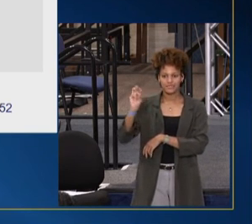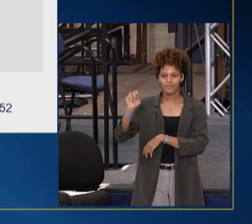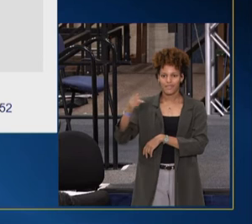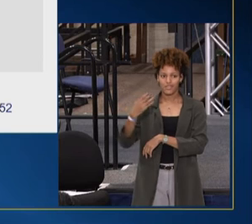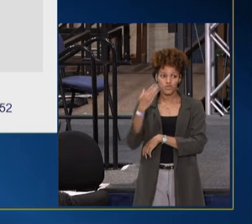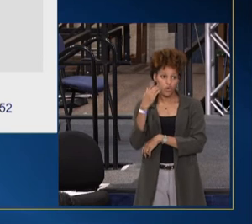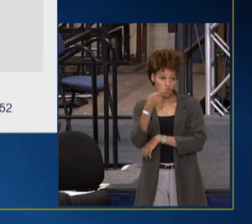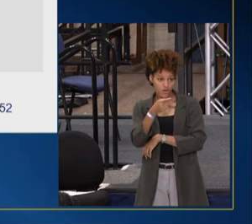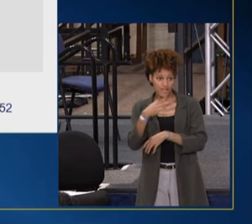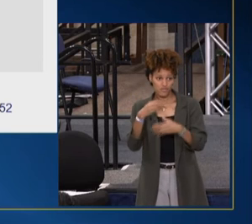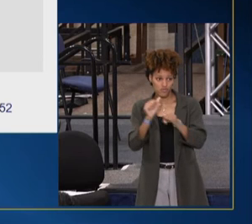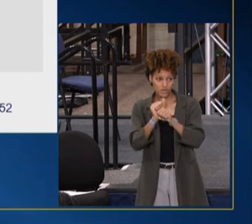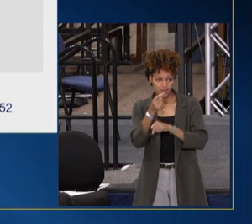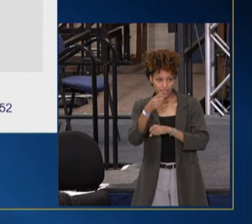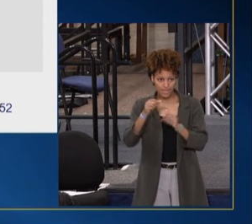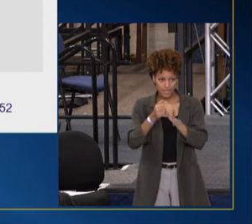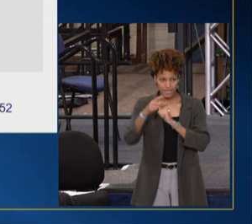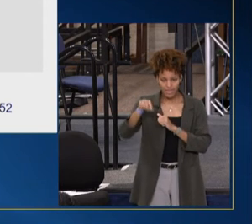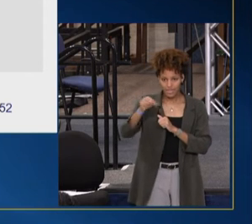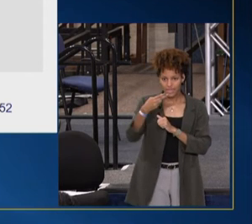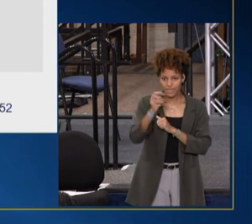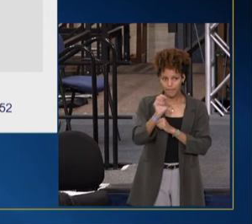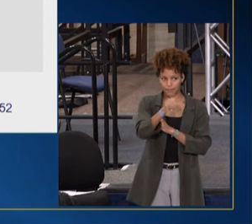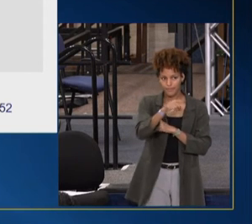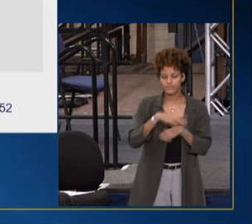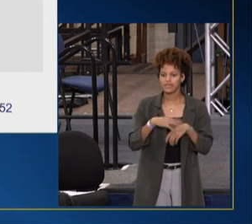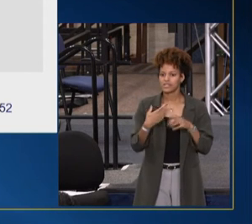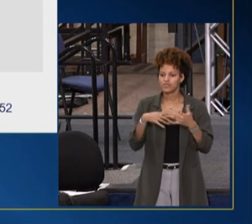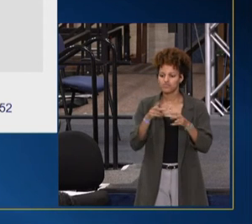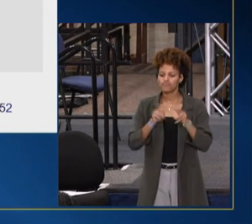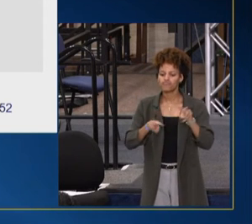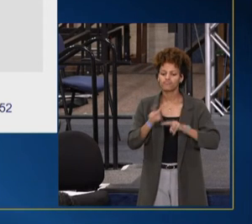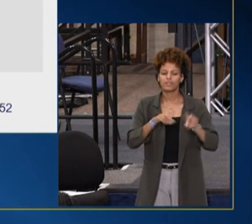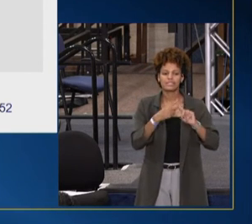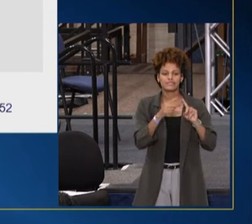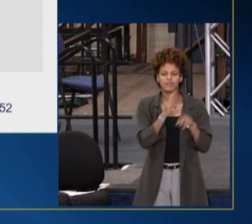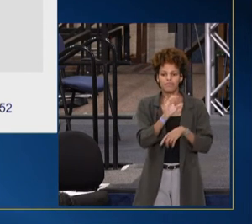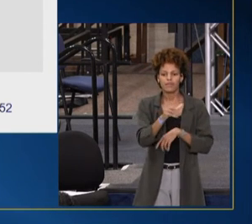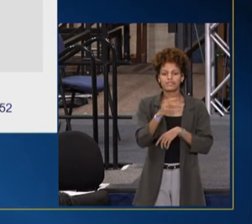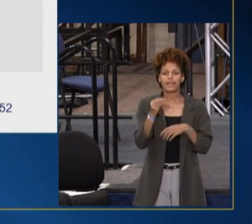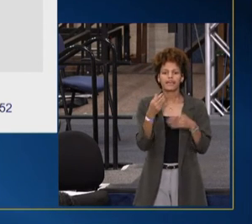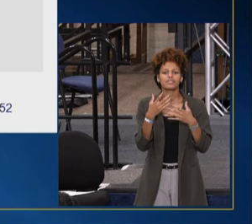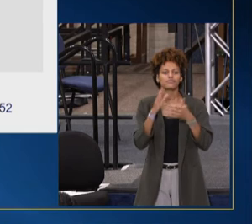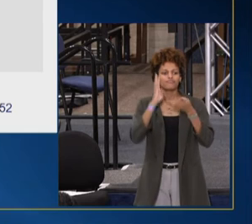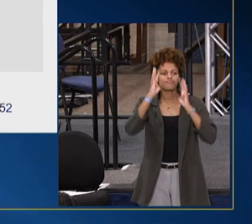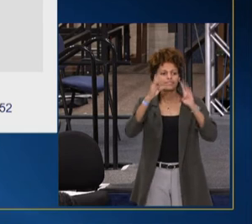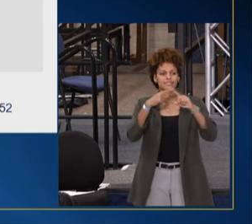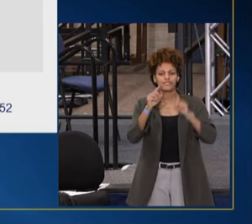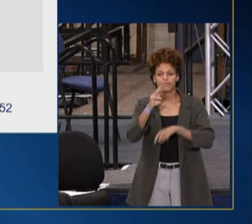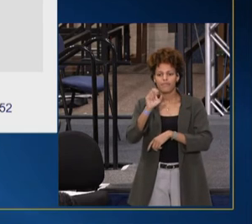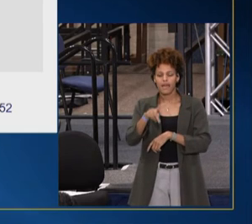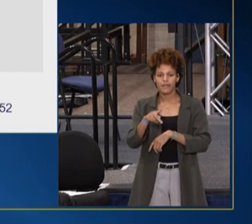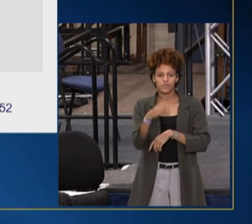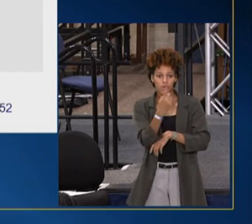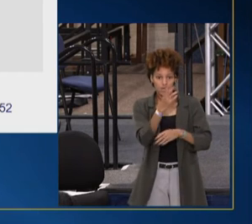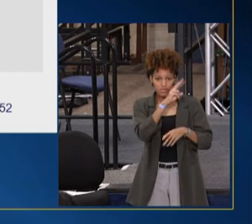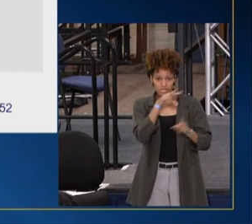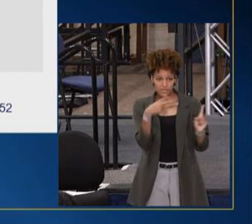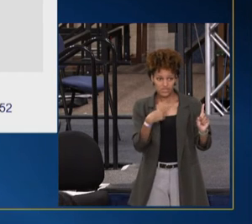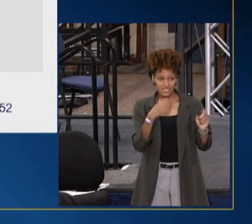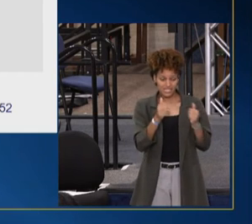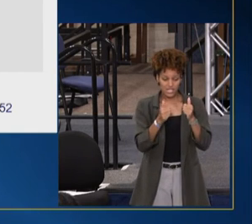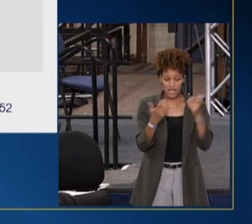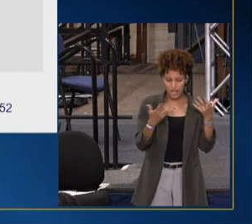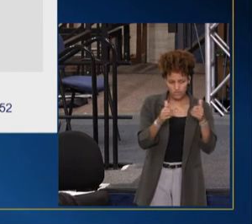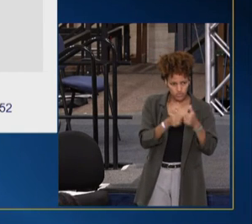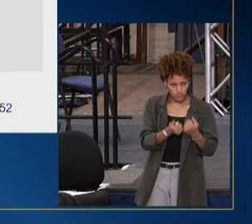and have worked with them. They are the ones who track these bills and create these maps. And on one side, you get to see where the bills have been